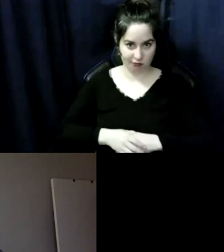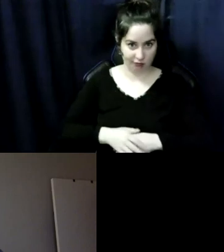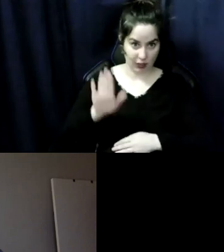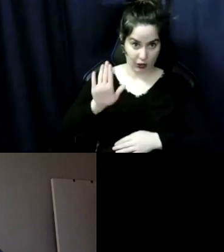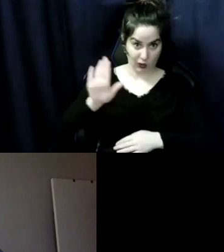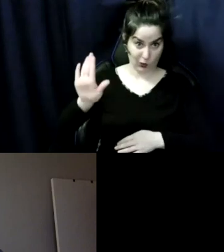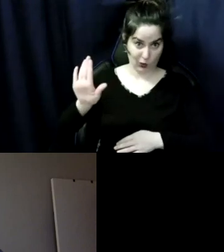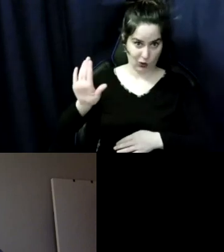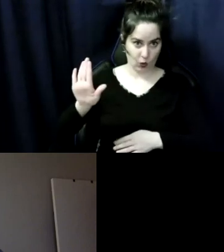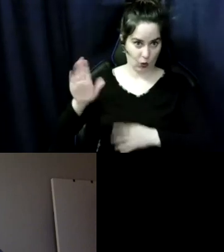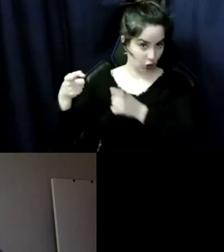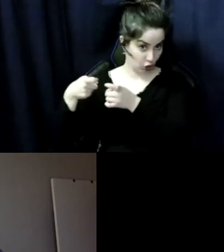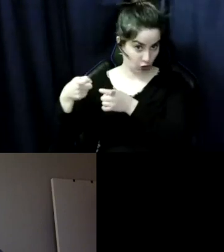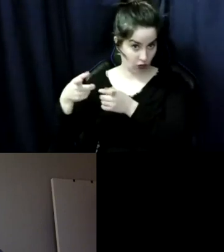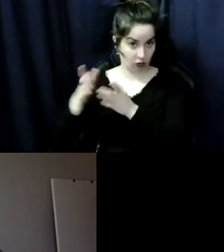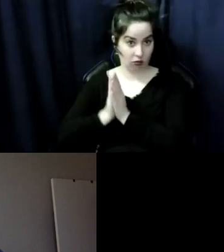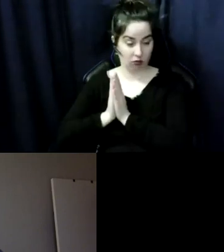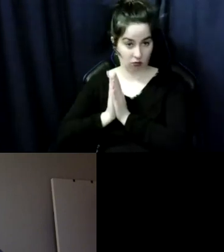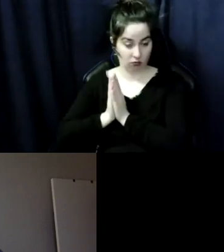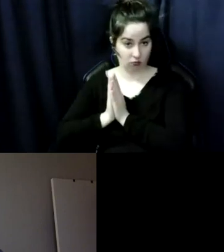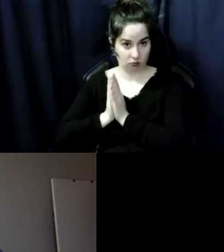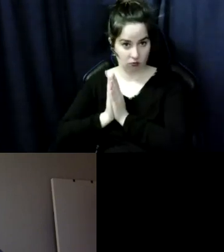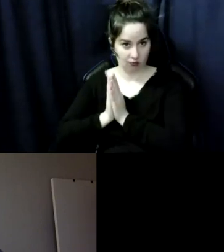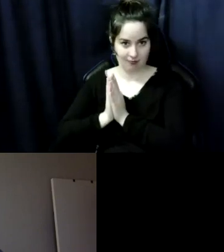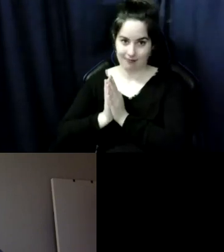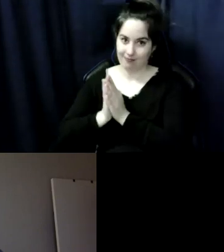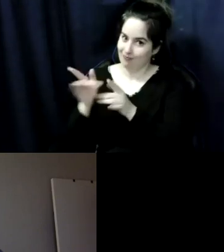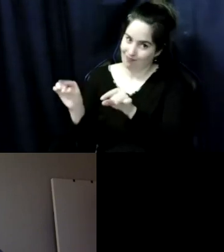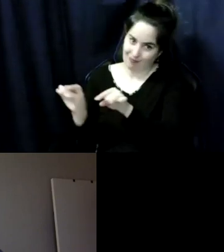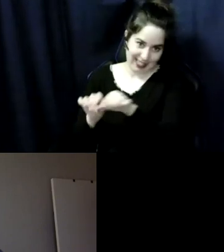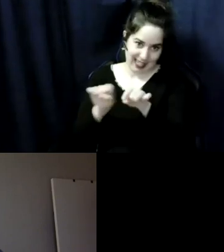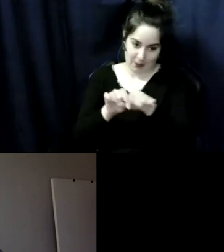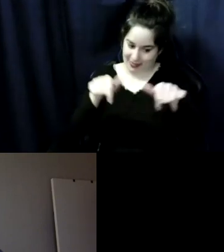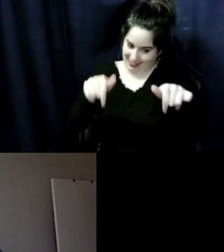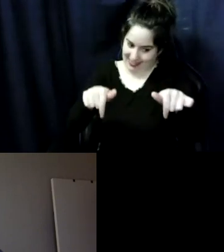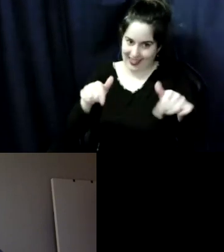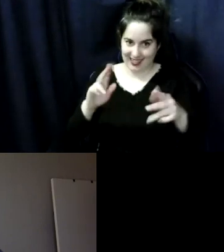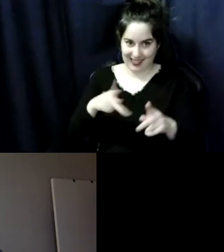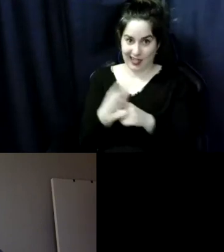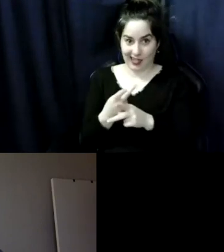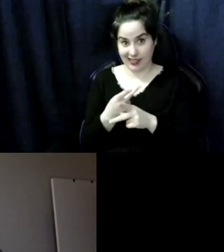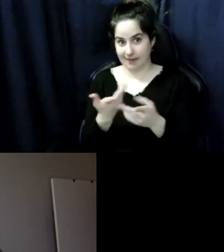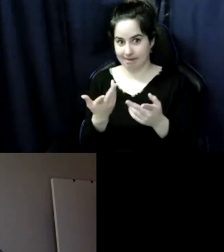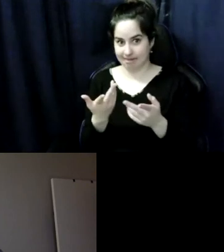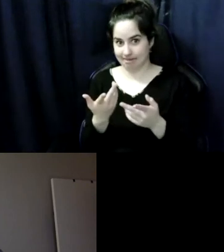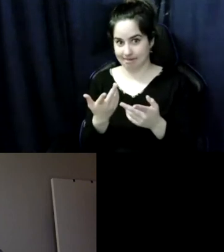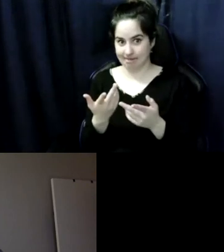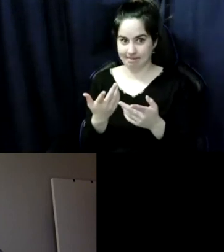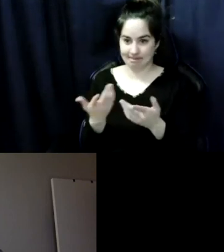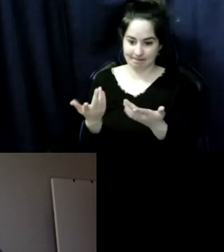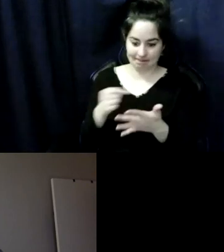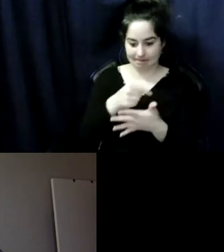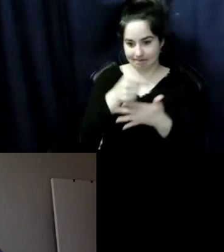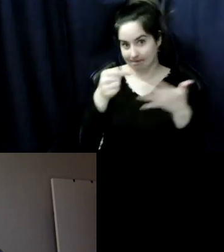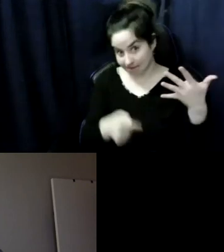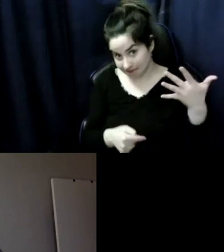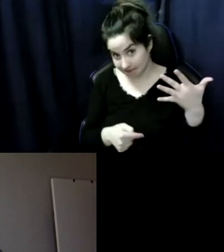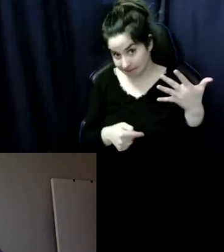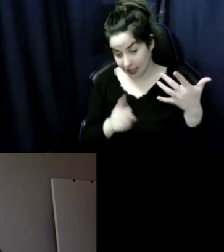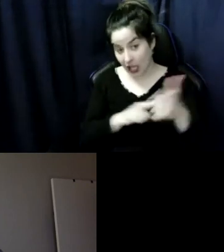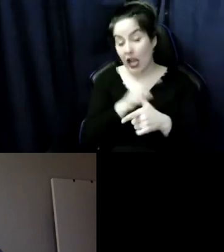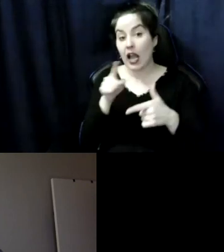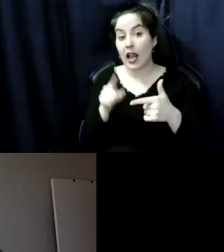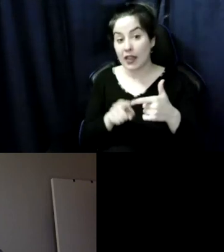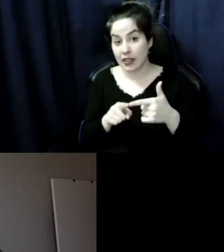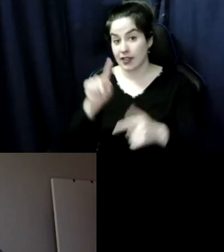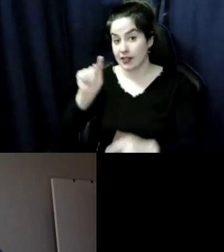purview, as would be these kind of front of house considerations, and then the TAF would like meet you with support on the other side of